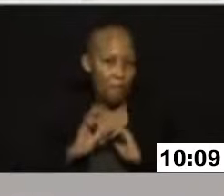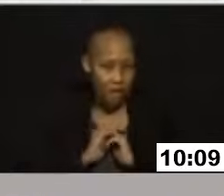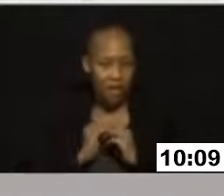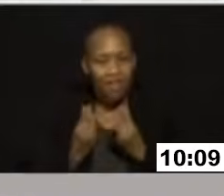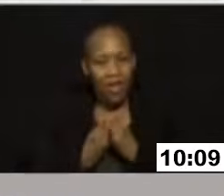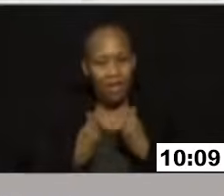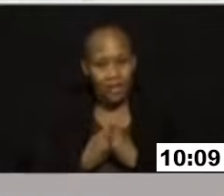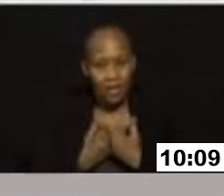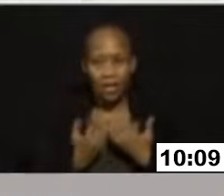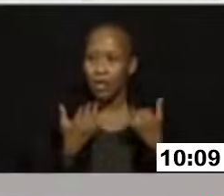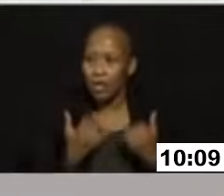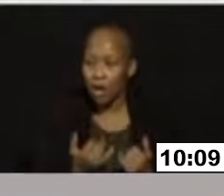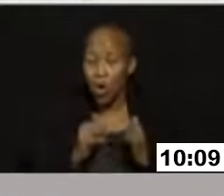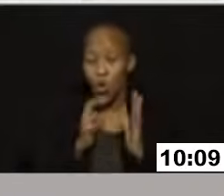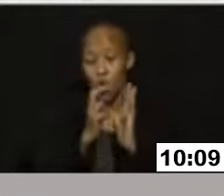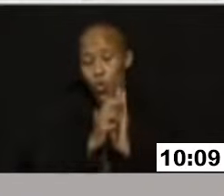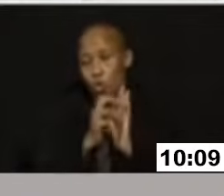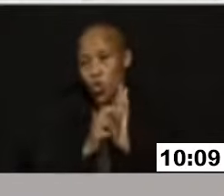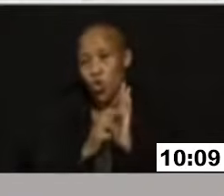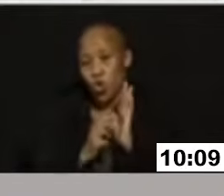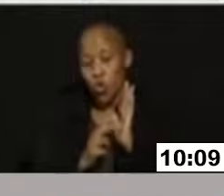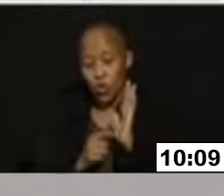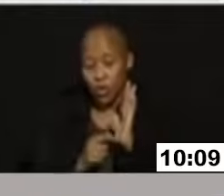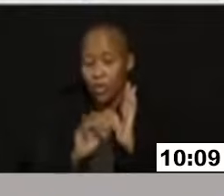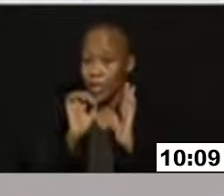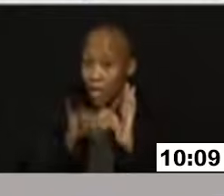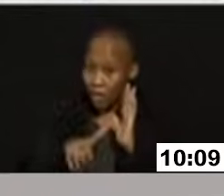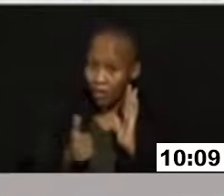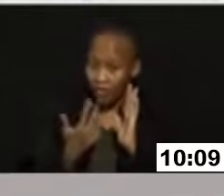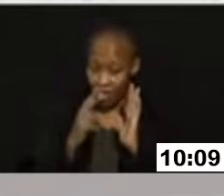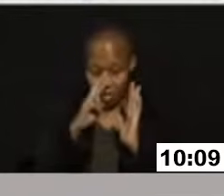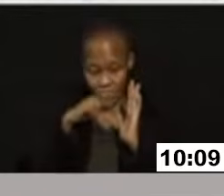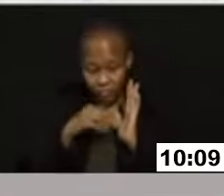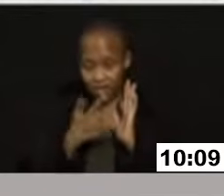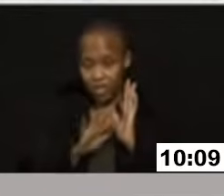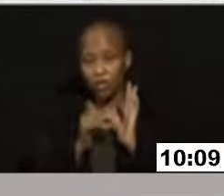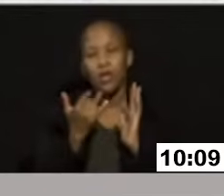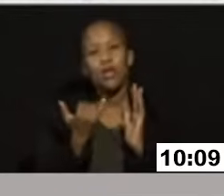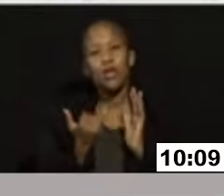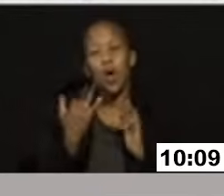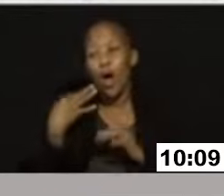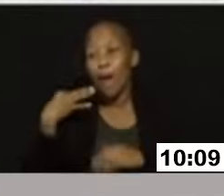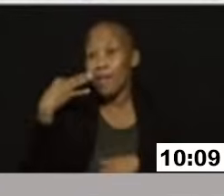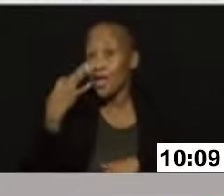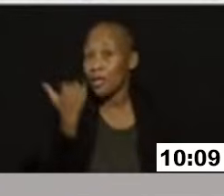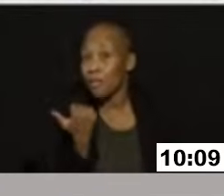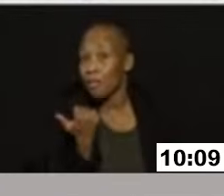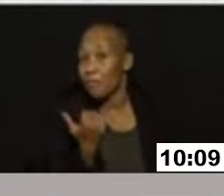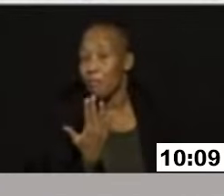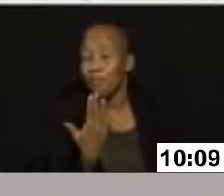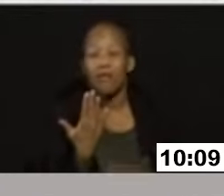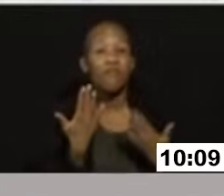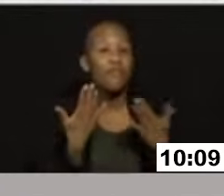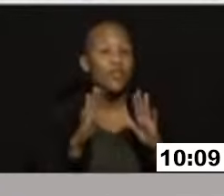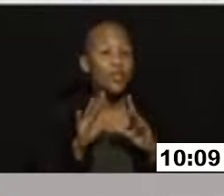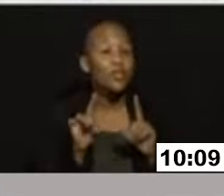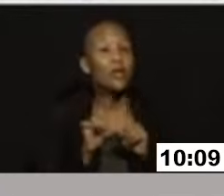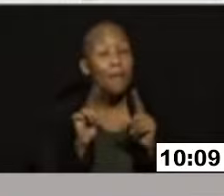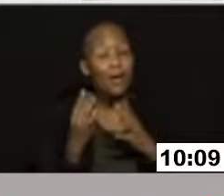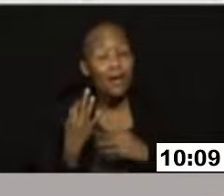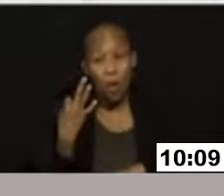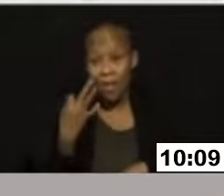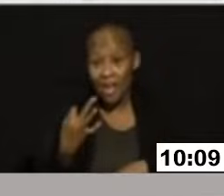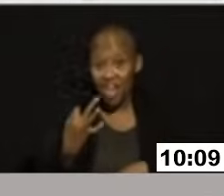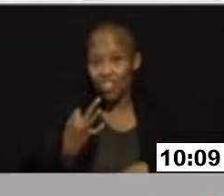pertinent part of the rules, and we submit this application is made completely outside of the rules,